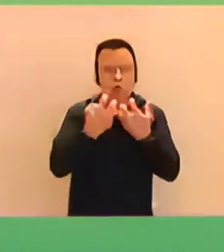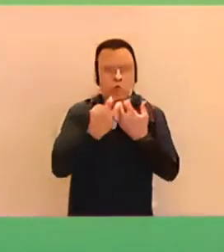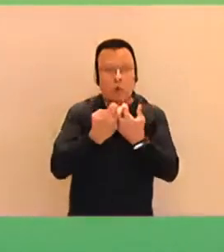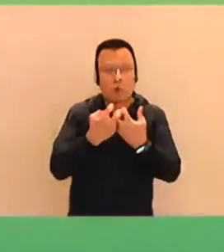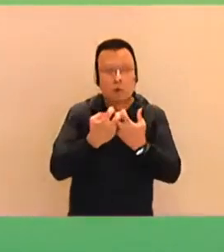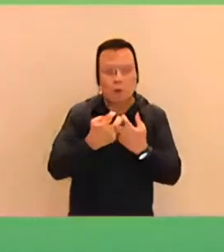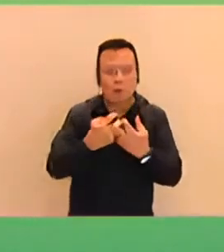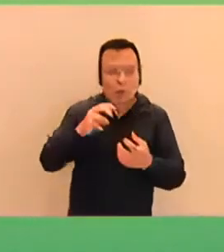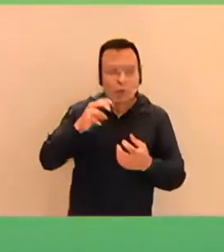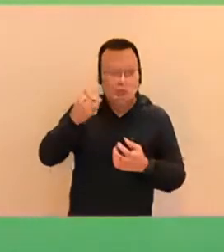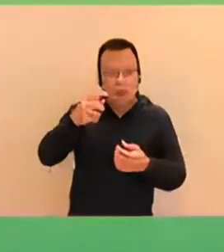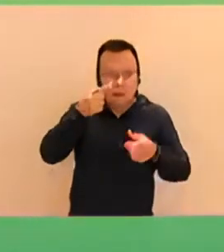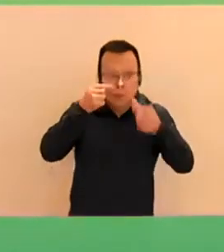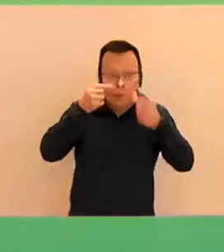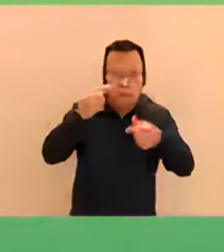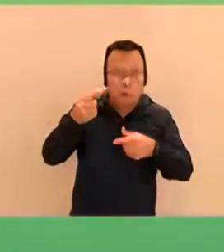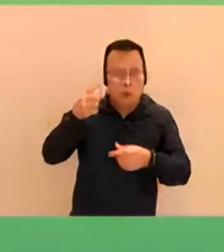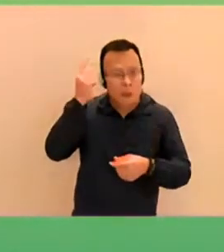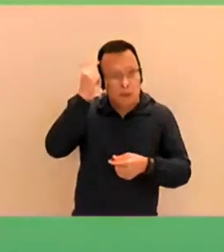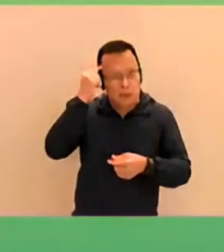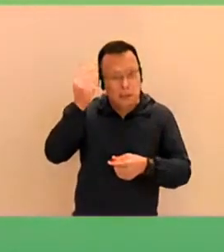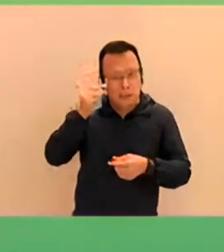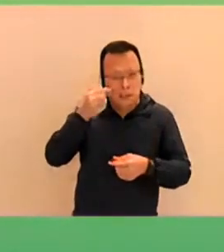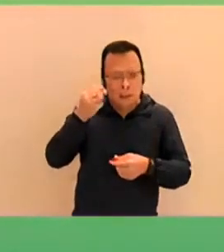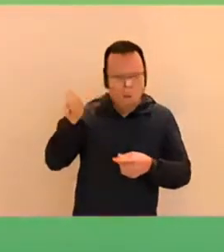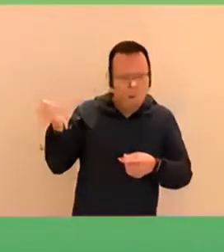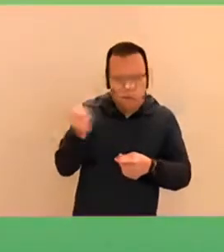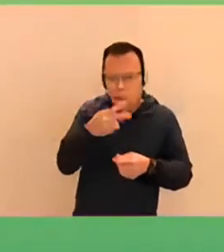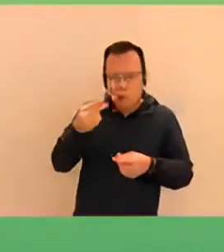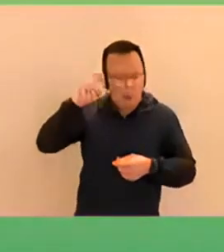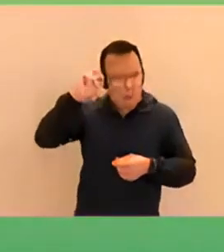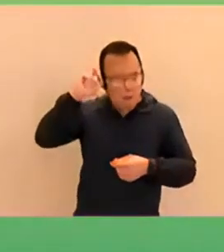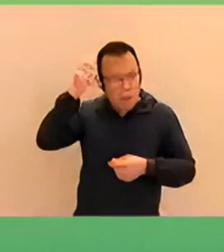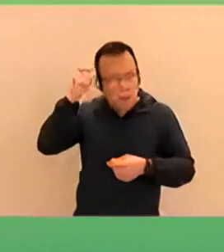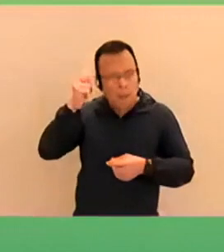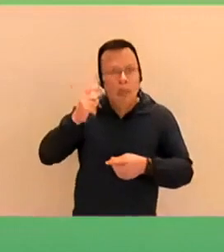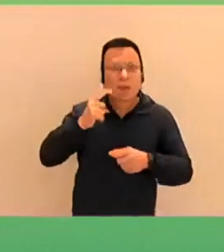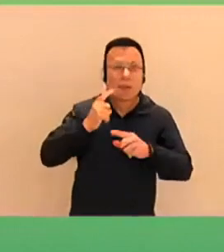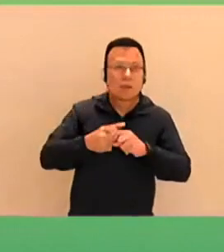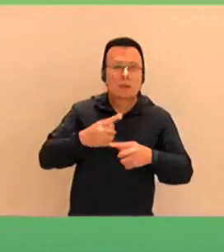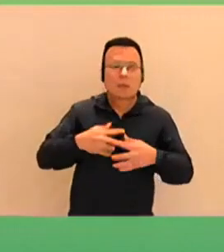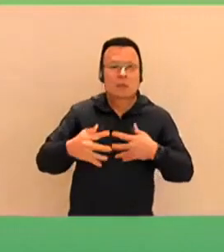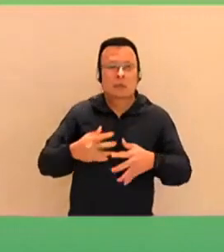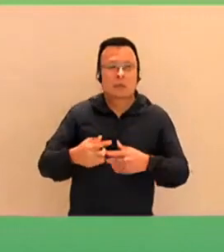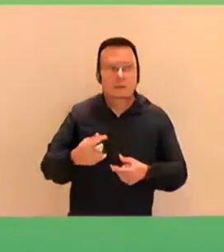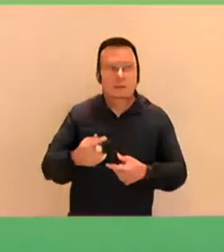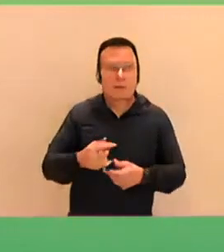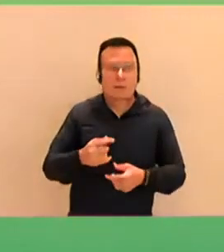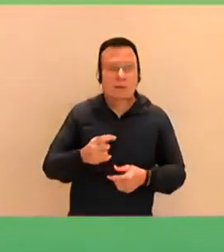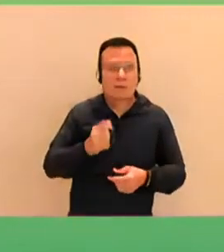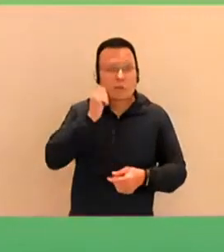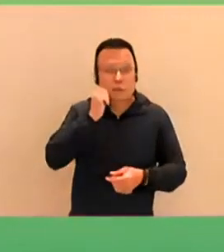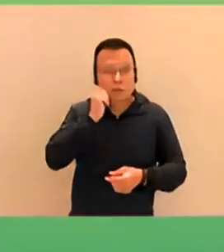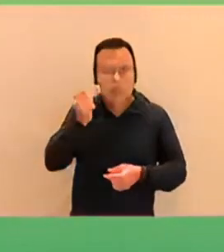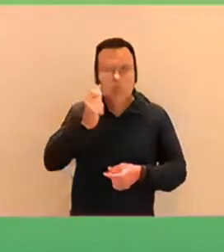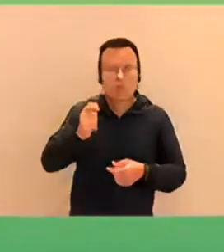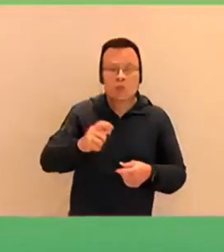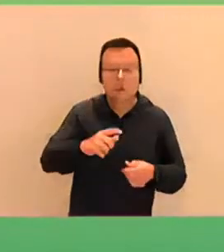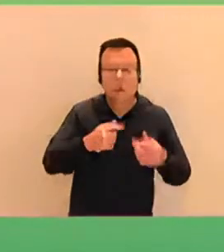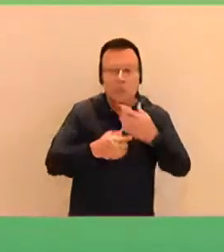and to use AI to have real-time life cycle commissioning, and not only for system, but also for renewable